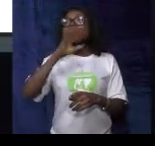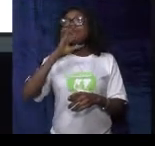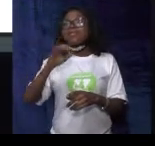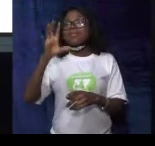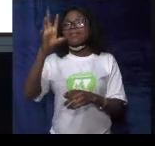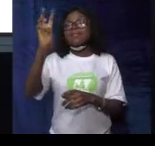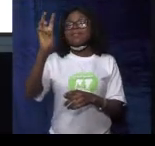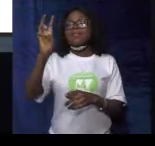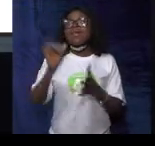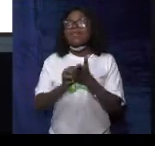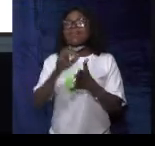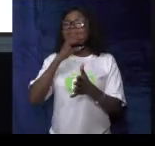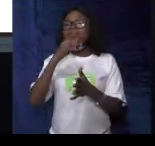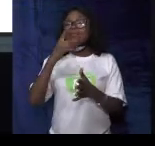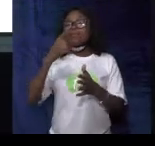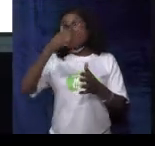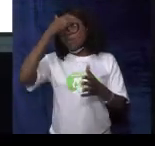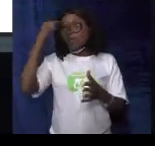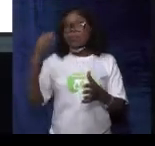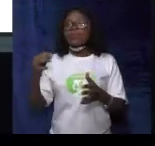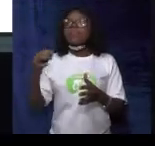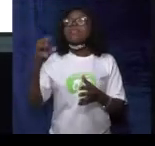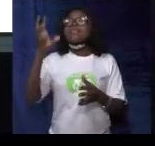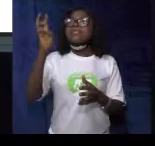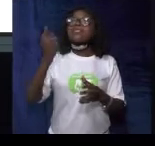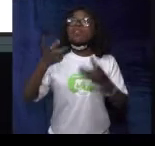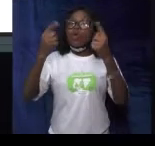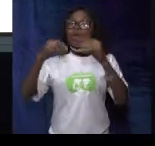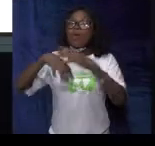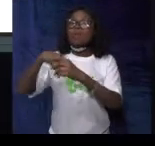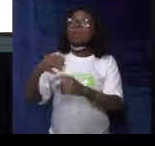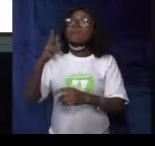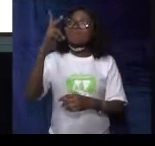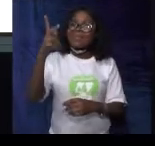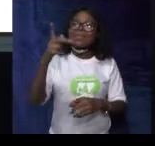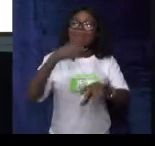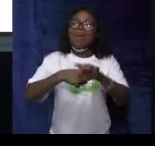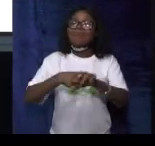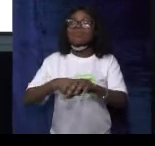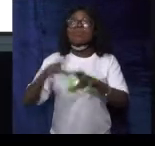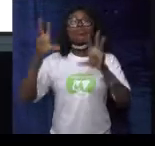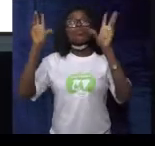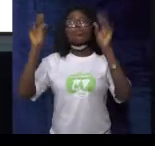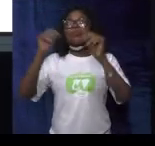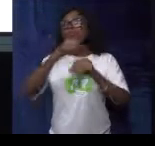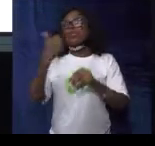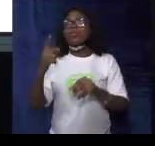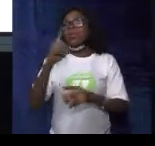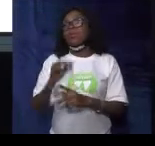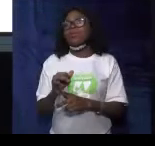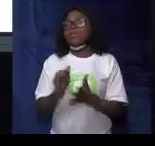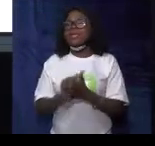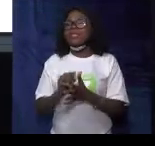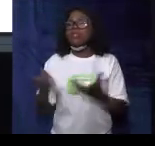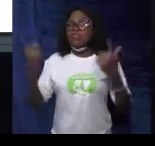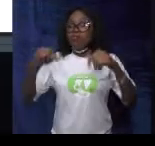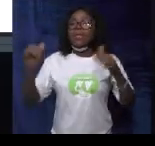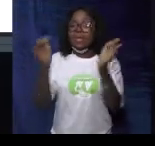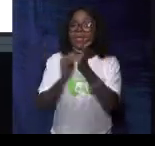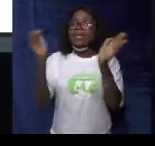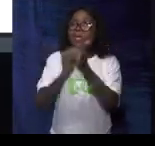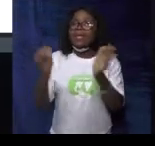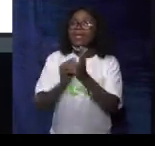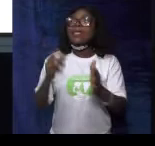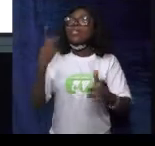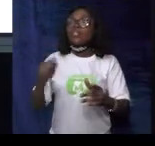The mode is 6. And that is because 6 is occurring 3 times. 1, 2, and 3. No other item of